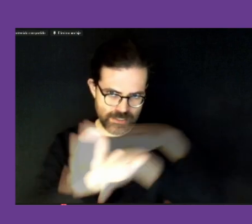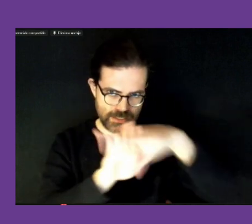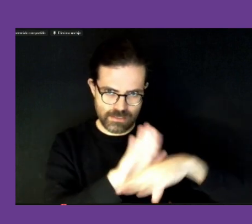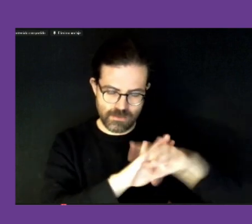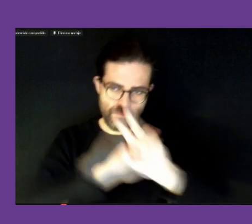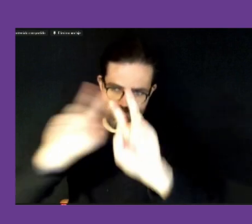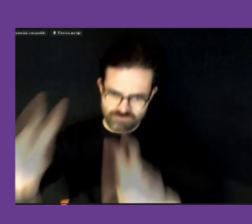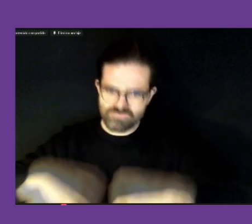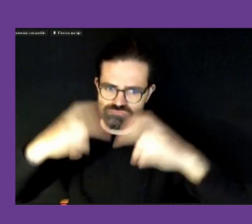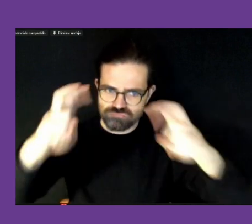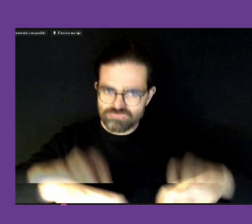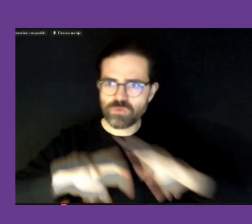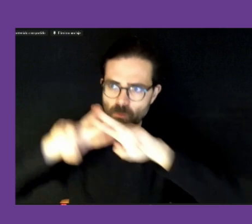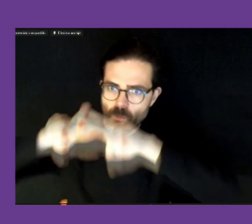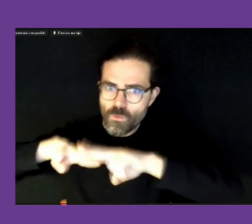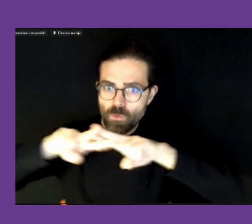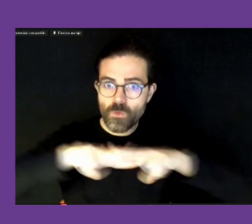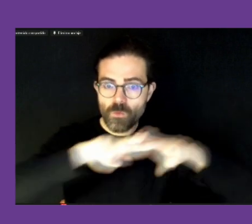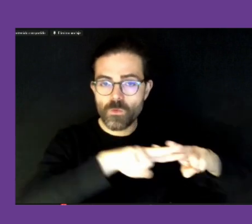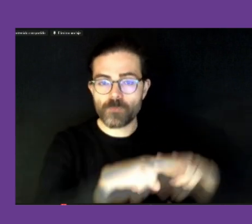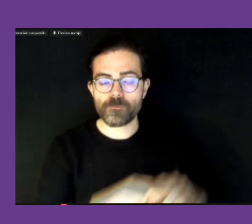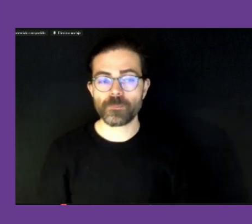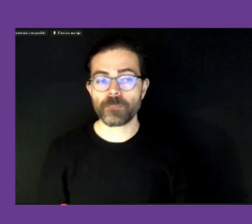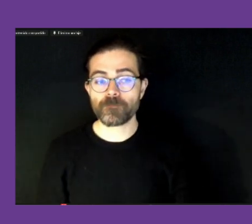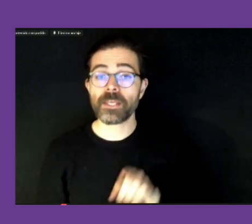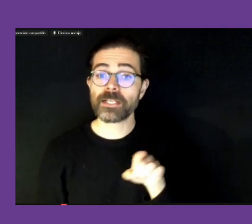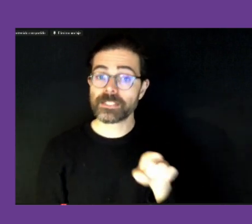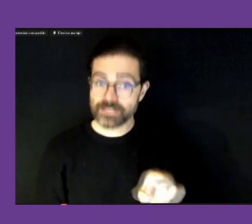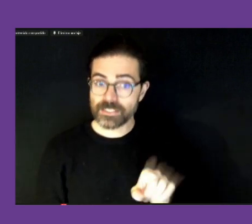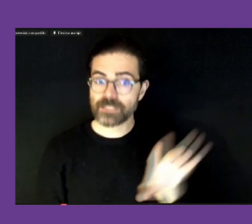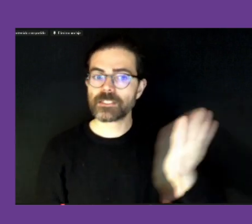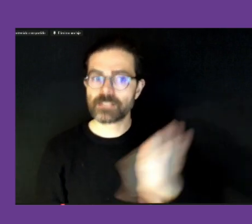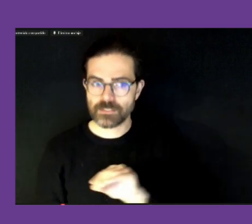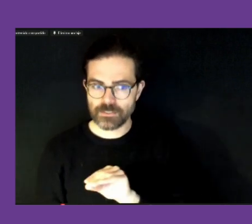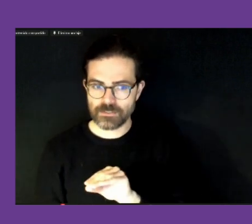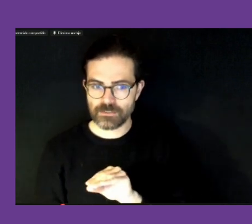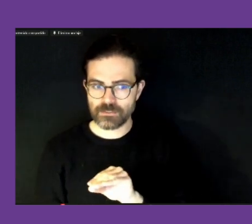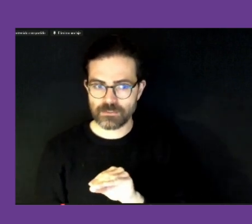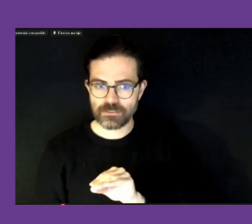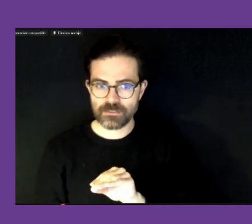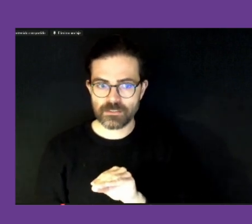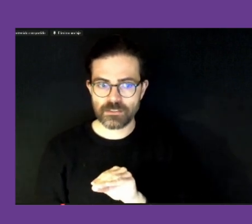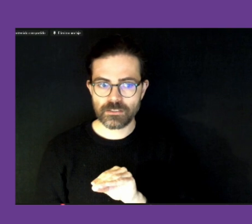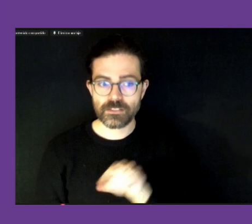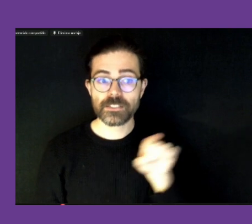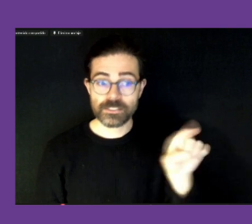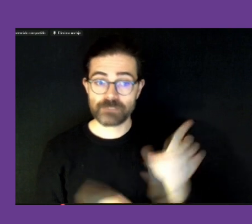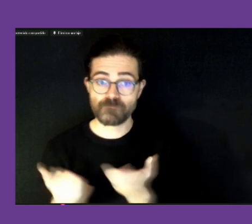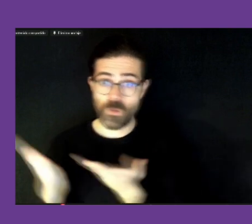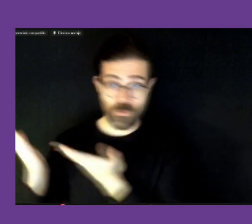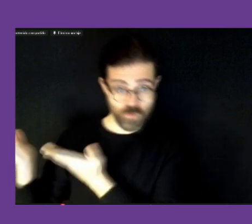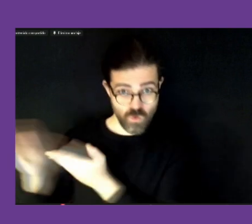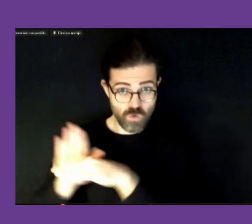to complement the functional requirements, and they will be taken mainly from ISO 21542, which is the international standard on the accessibility